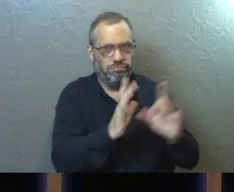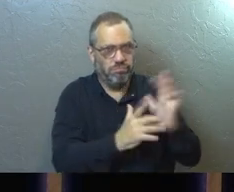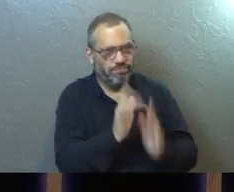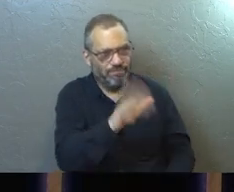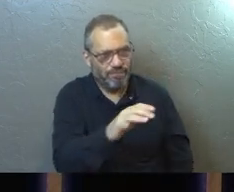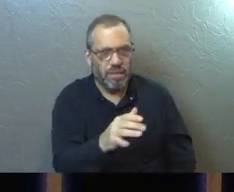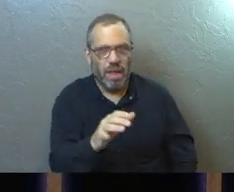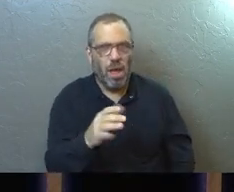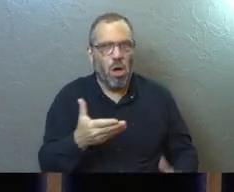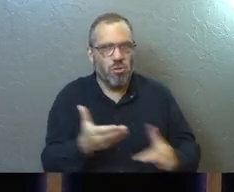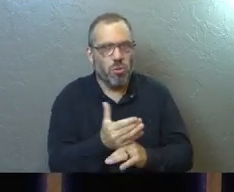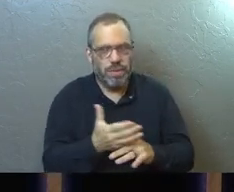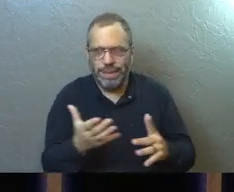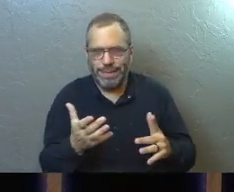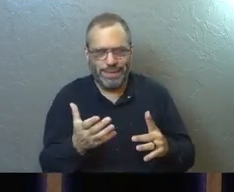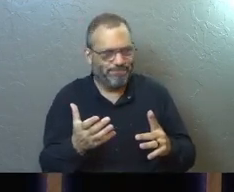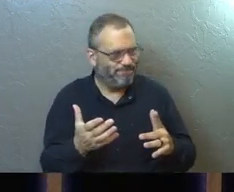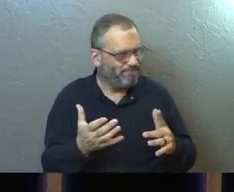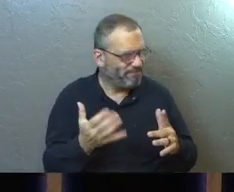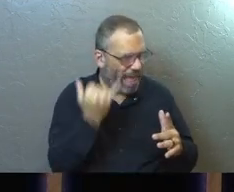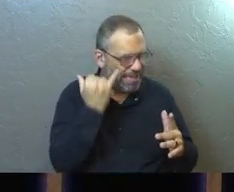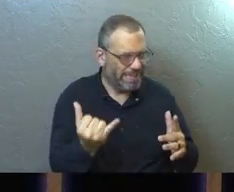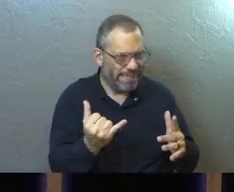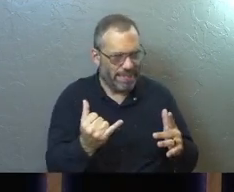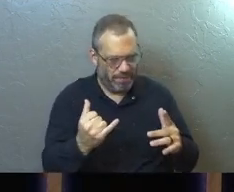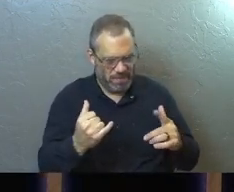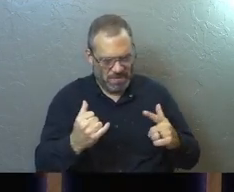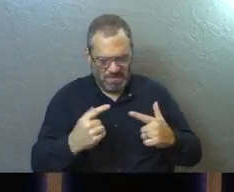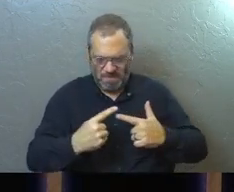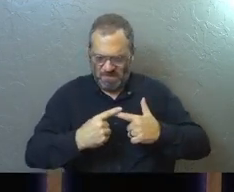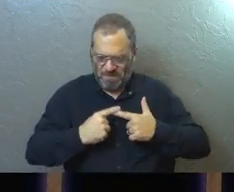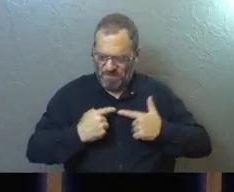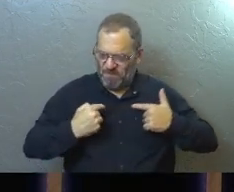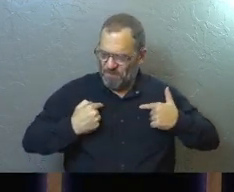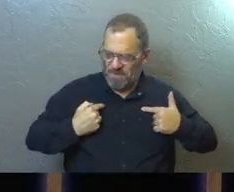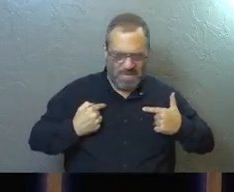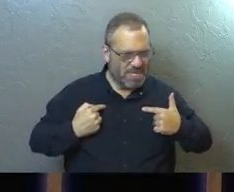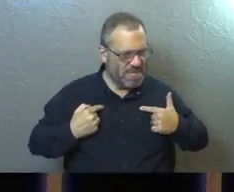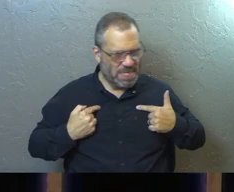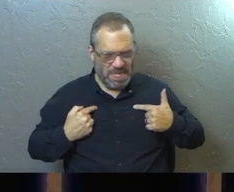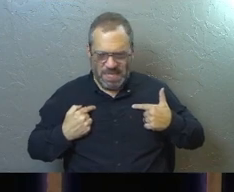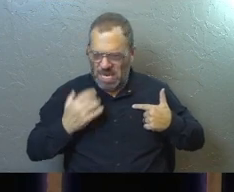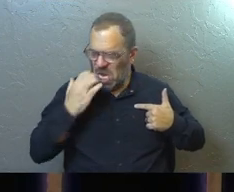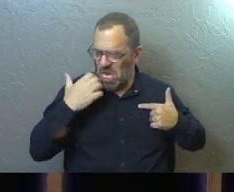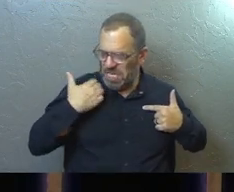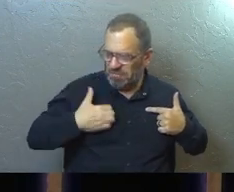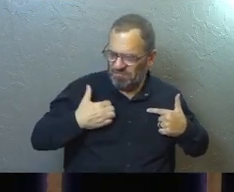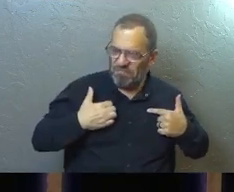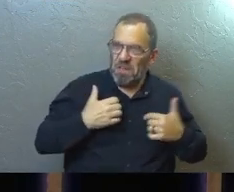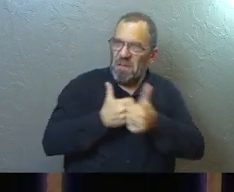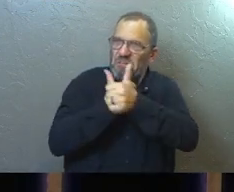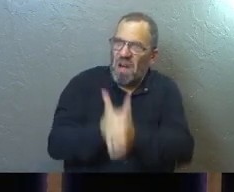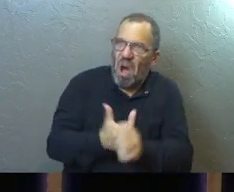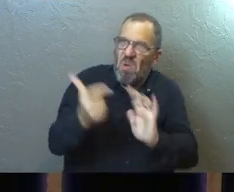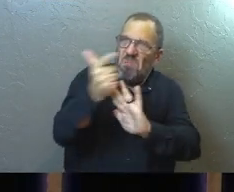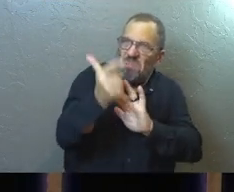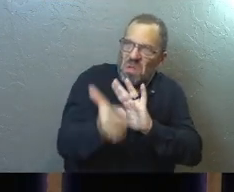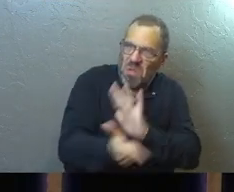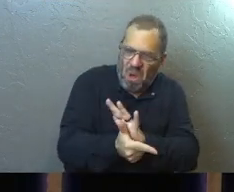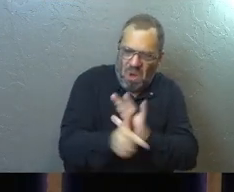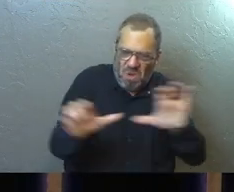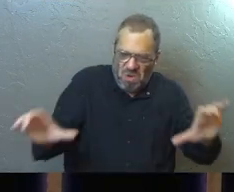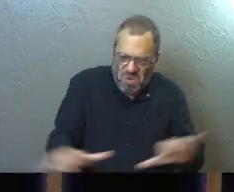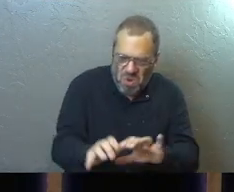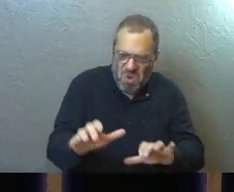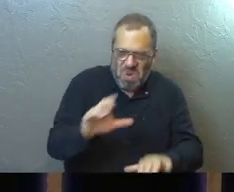to him through this lens of self-reliance and I'm going to keep God's word myself and I'm going to do